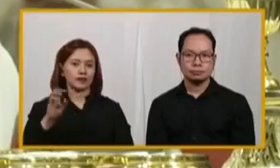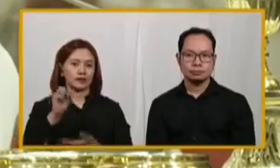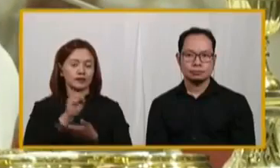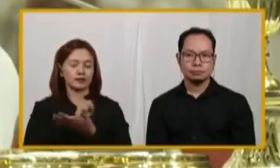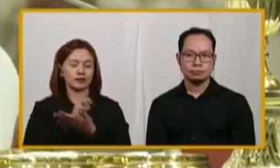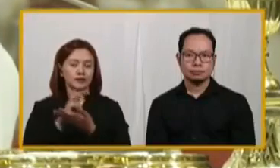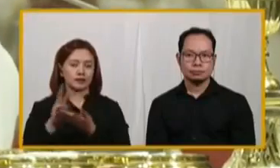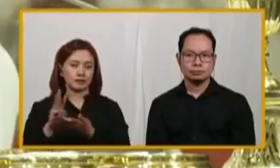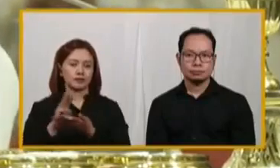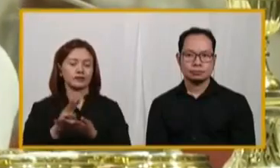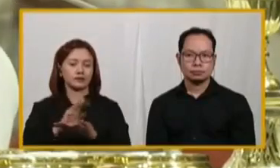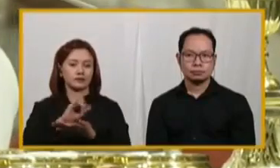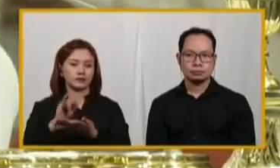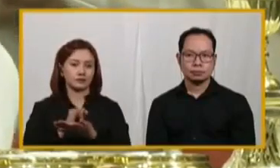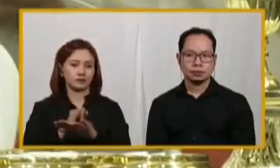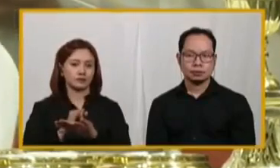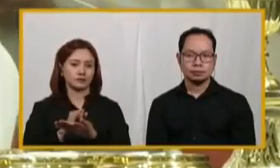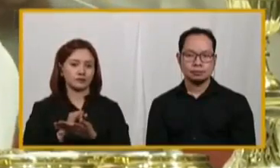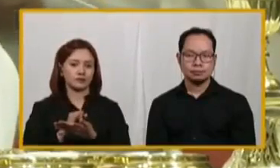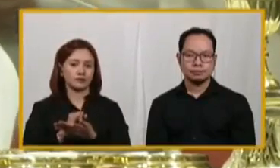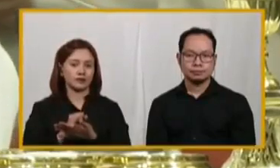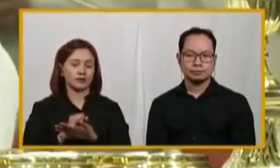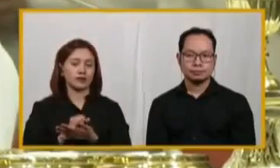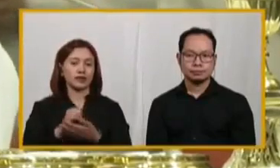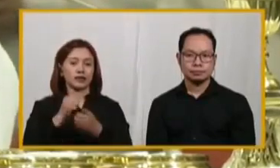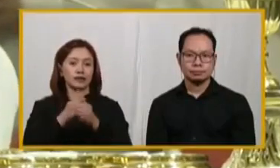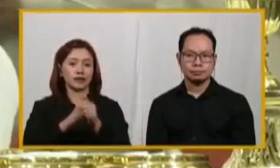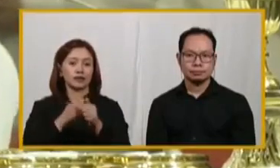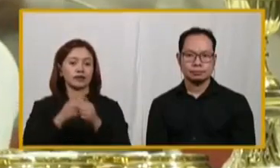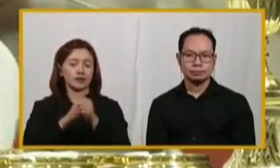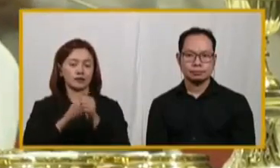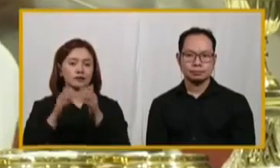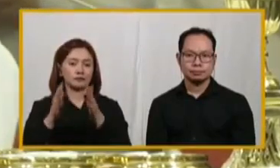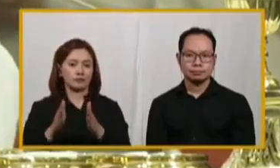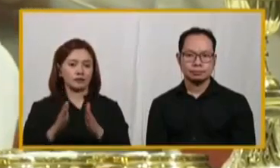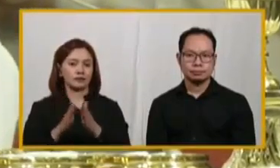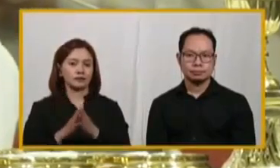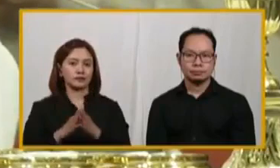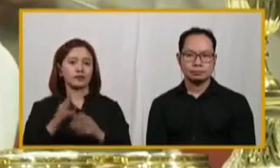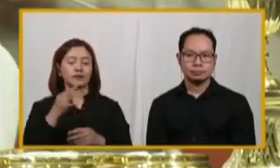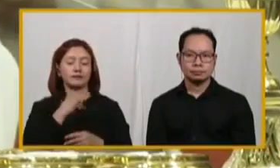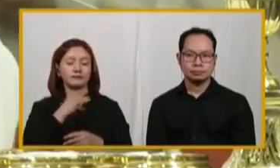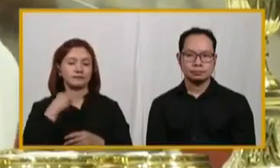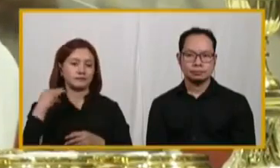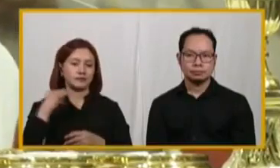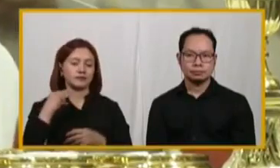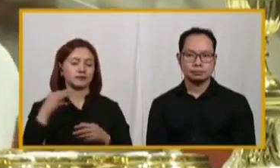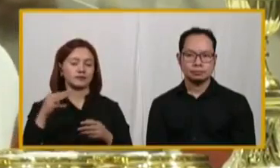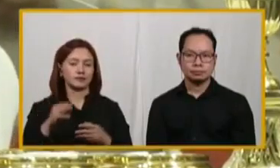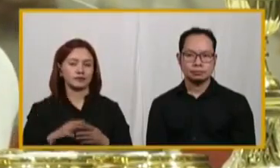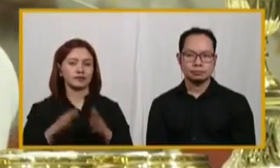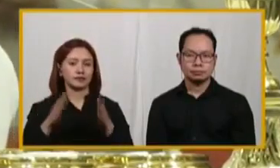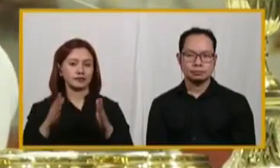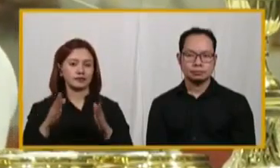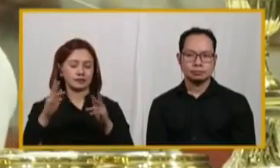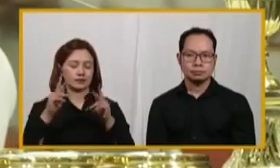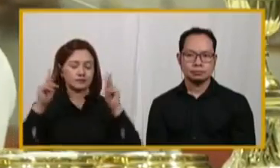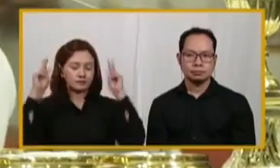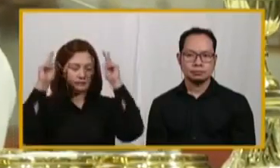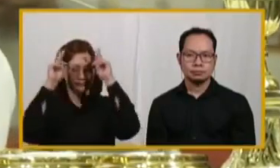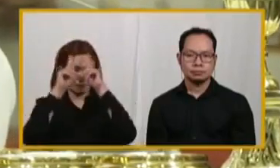Linus, Cletus, Clement, Sixtus, Cornelius, Cyprian,